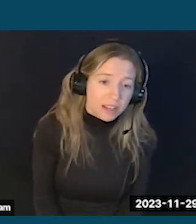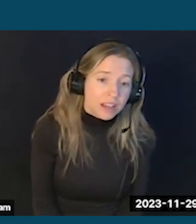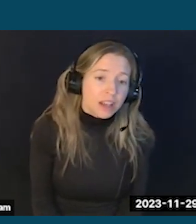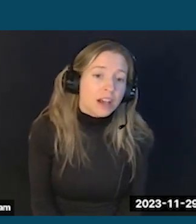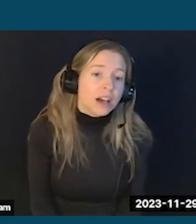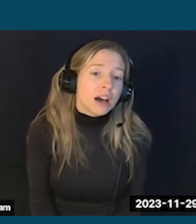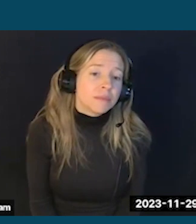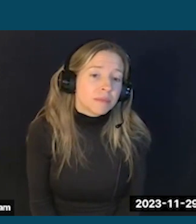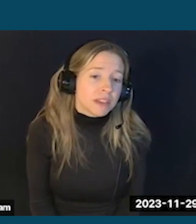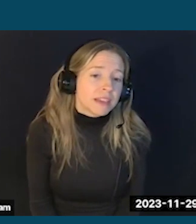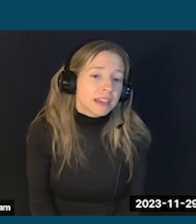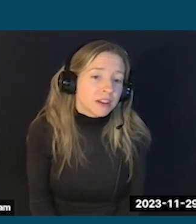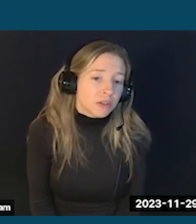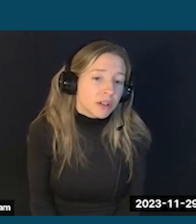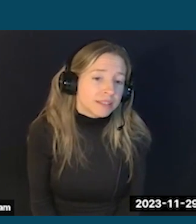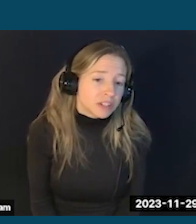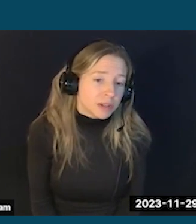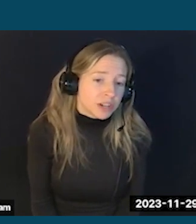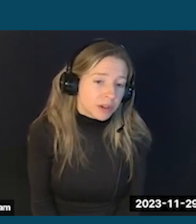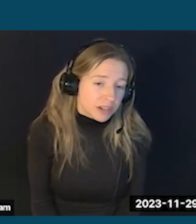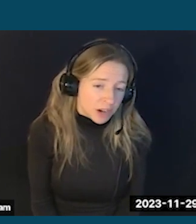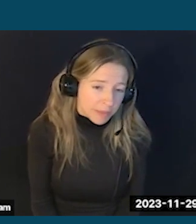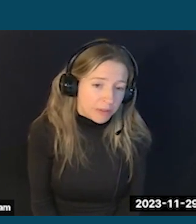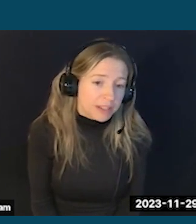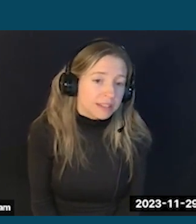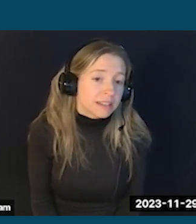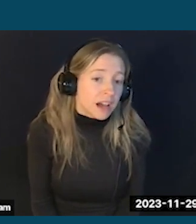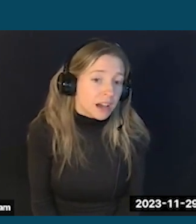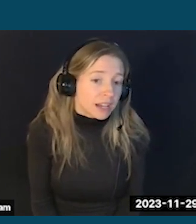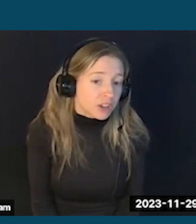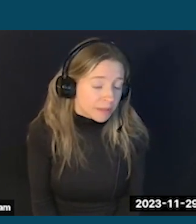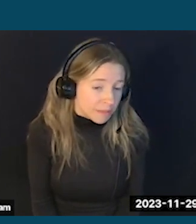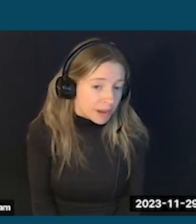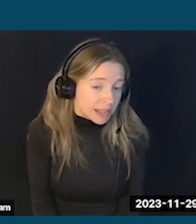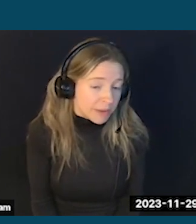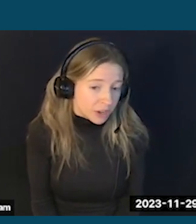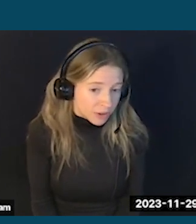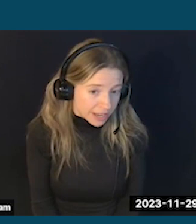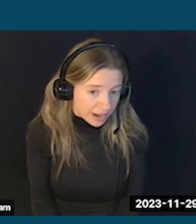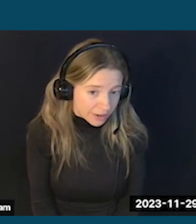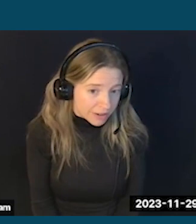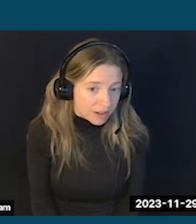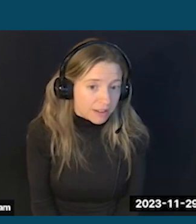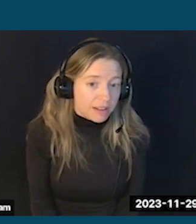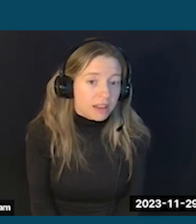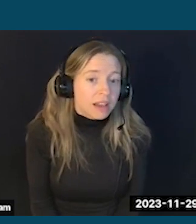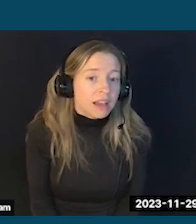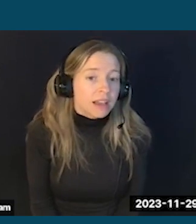not. Something that hit home, a situation I want to talk about is in my current